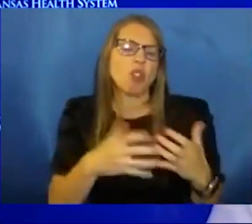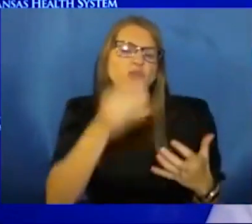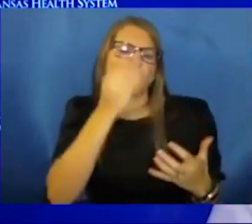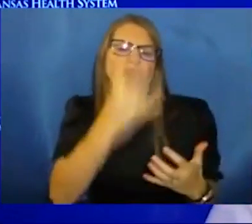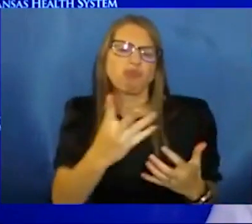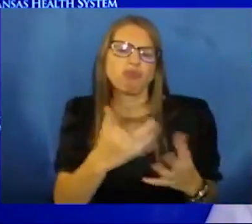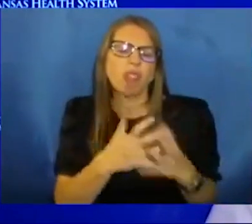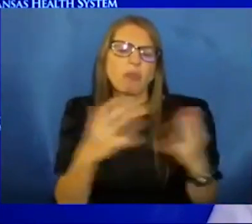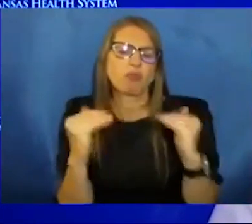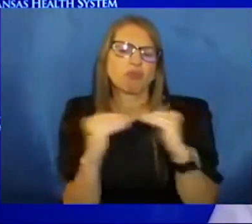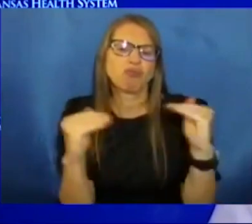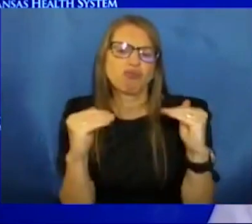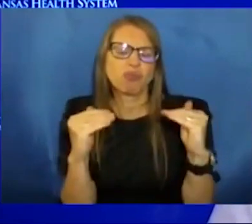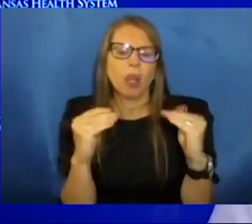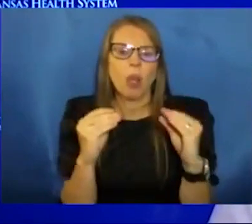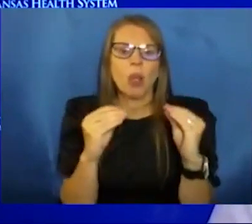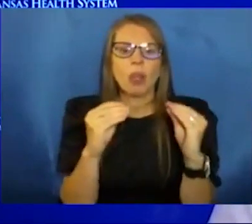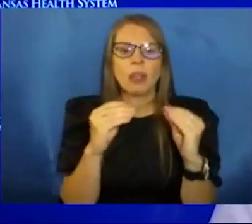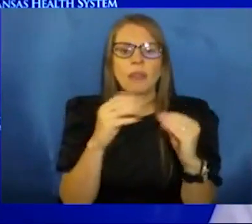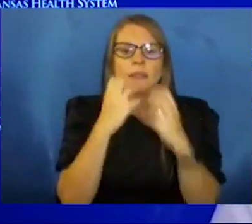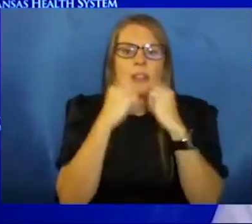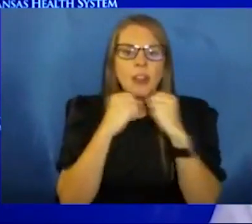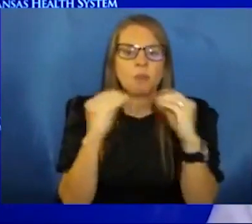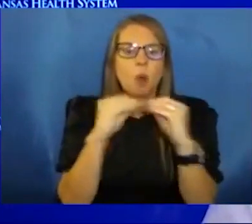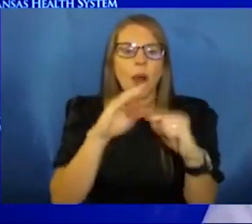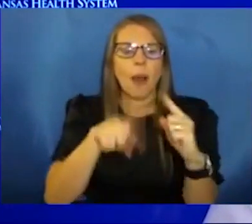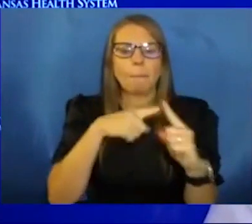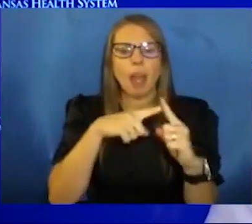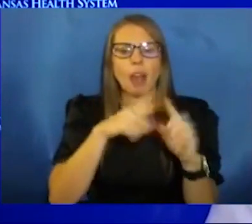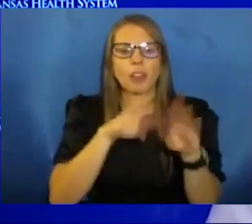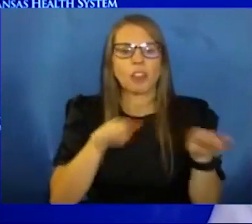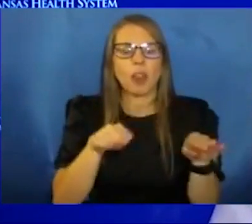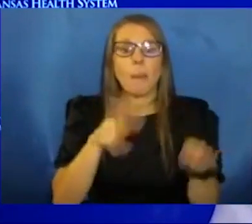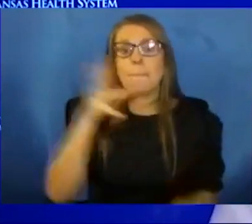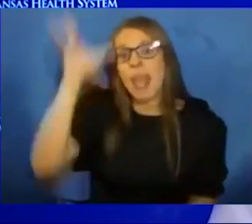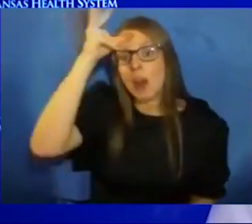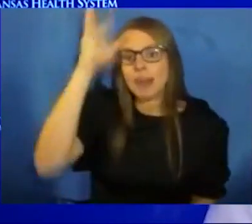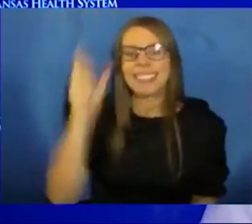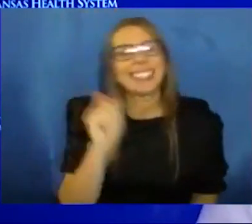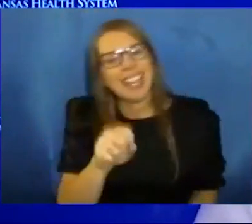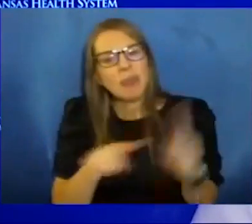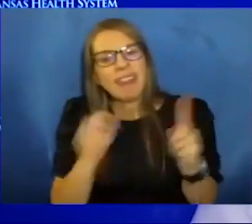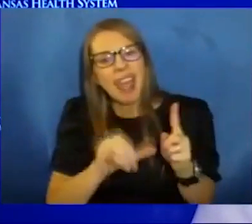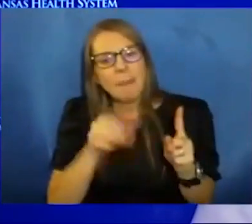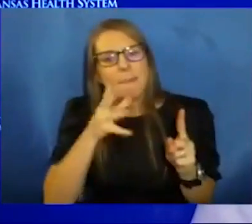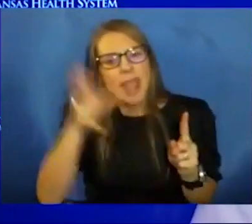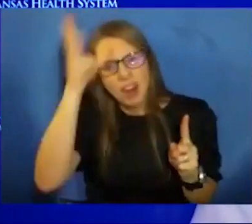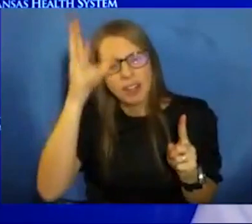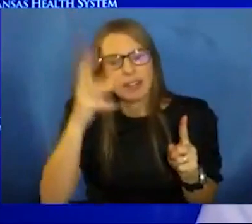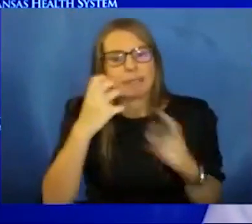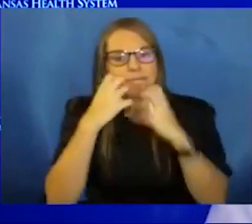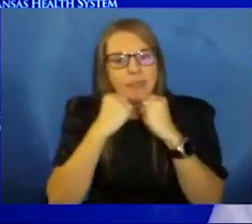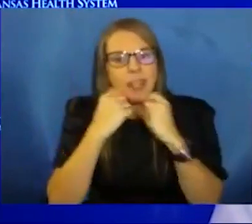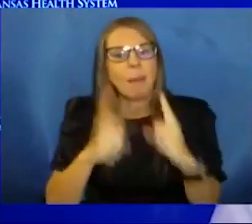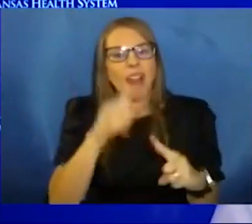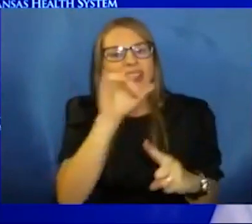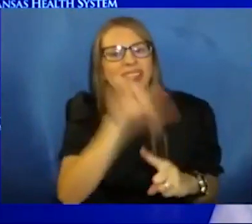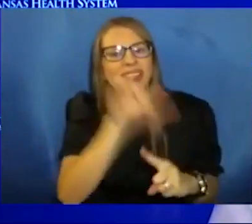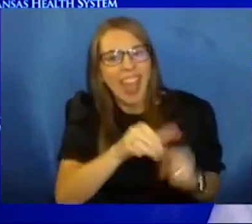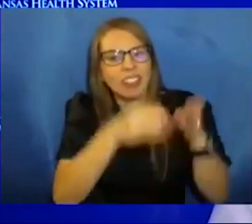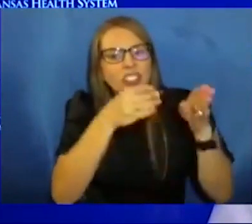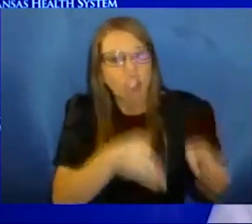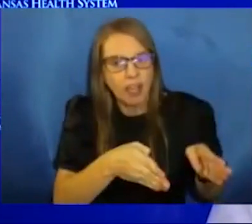with their classmates at school. And again, once you're outside on the playground and you're doing those things, I don't think you